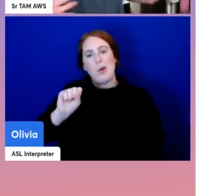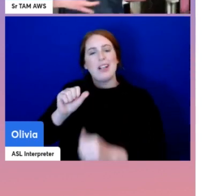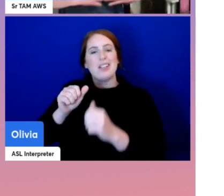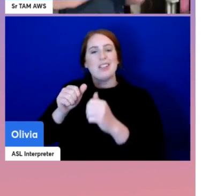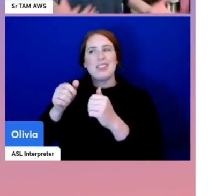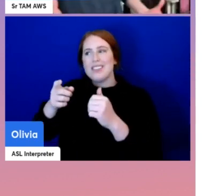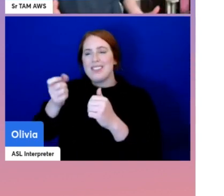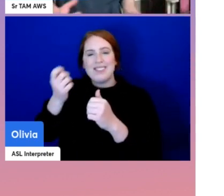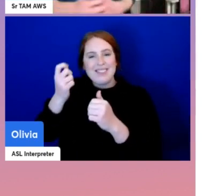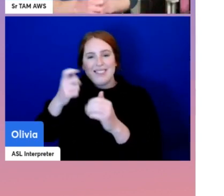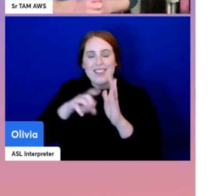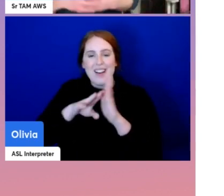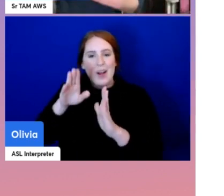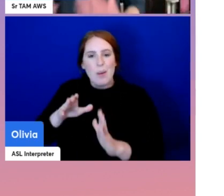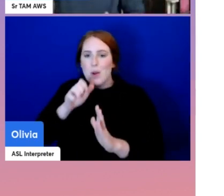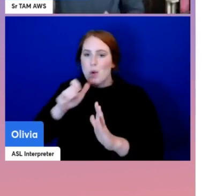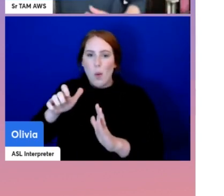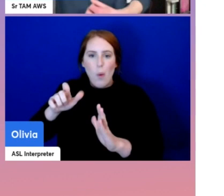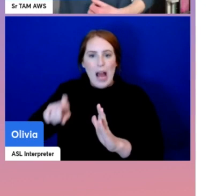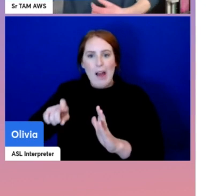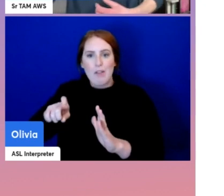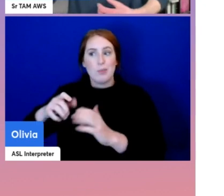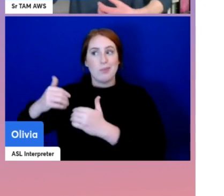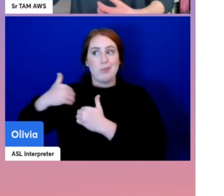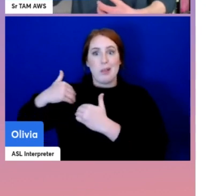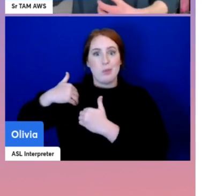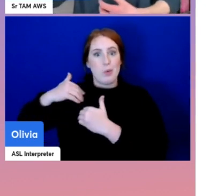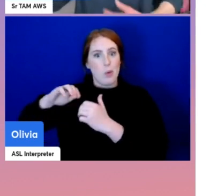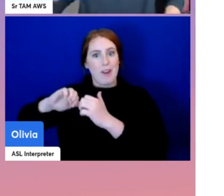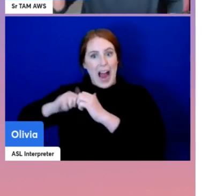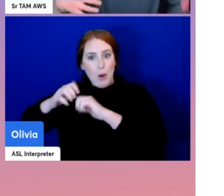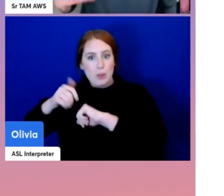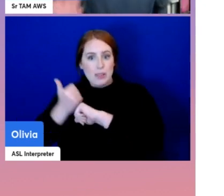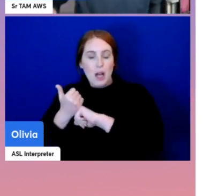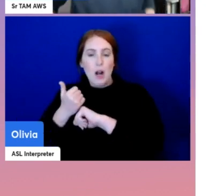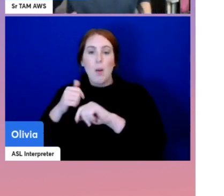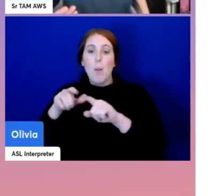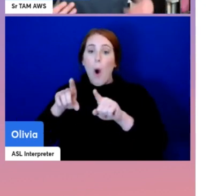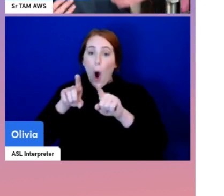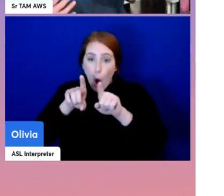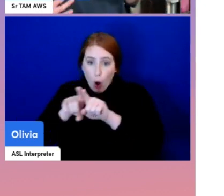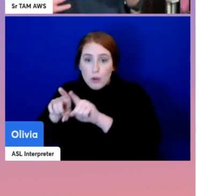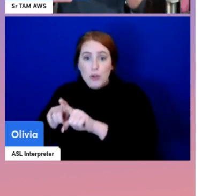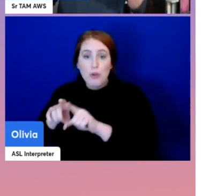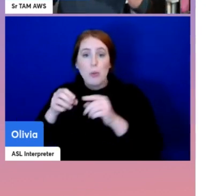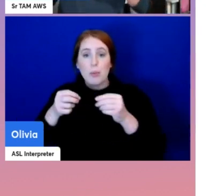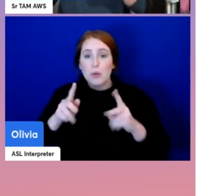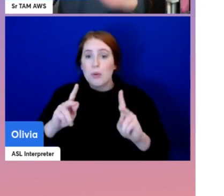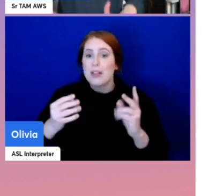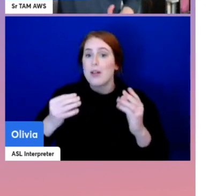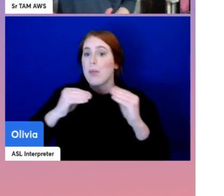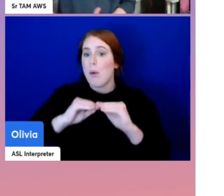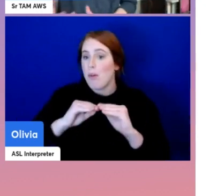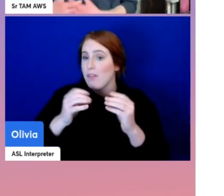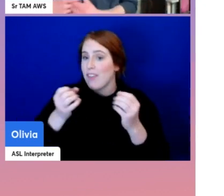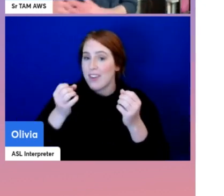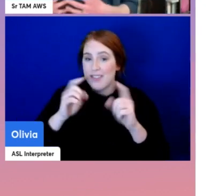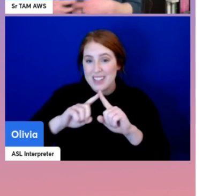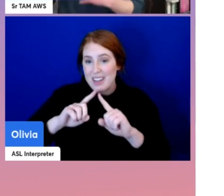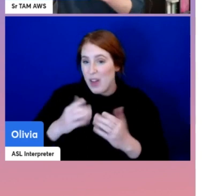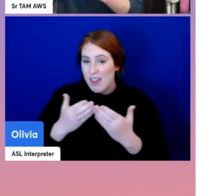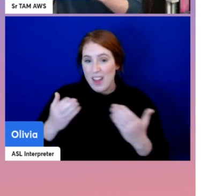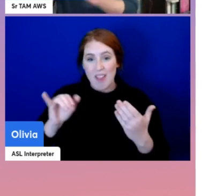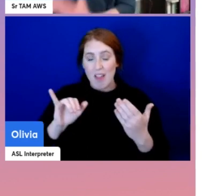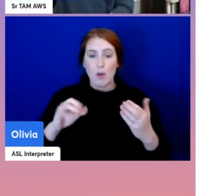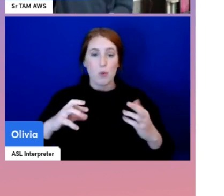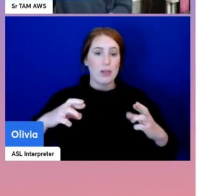ownership of how that all gets set up. Furthermore, we have opportunities for all kinds of things like retiring credentials,